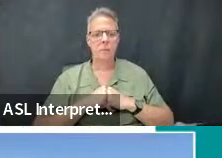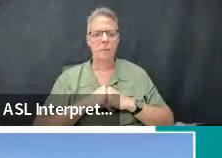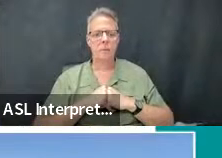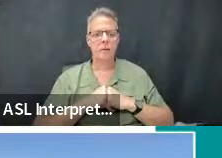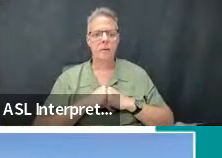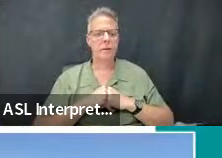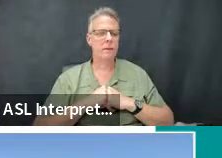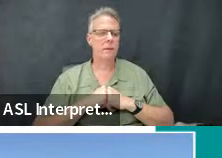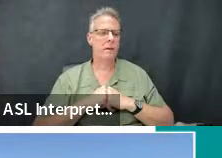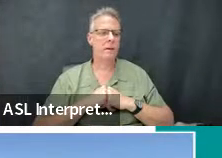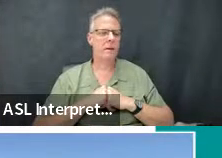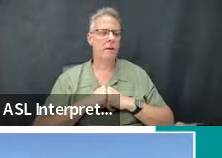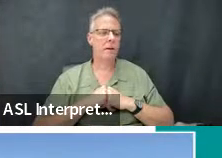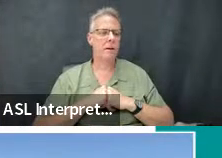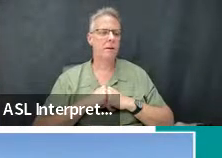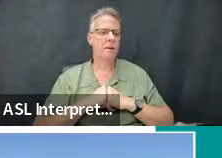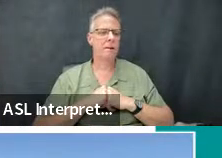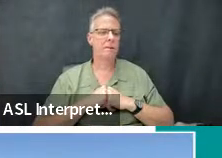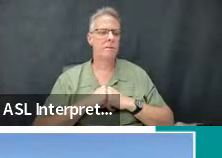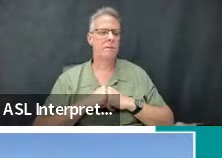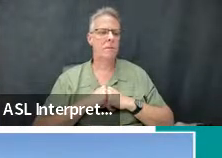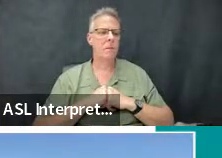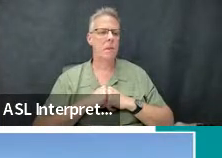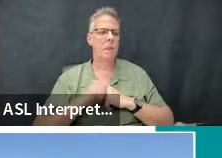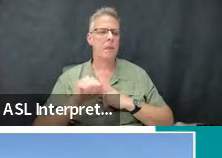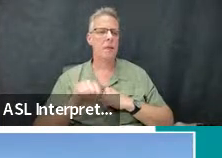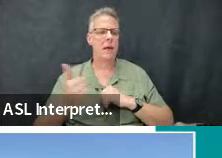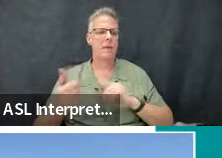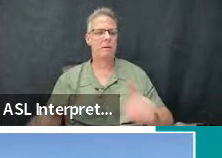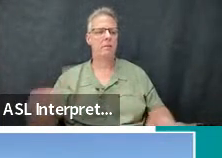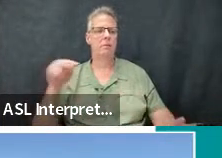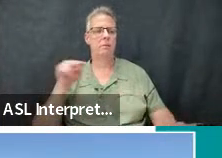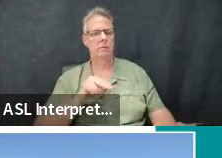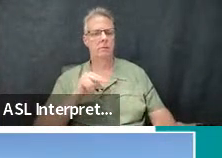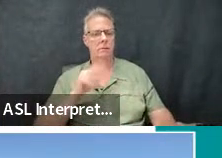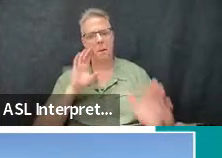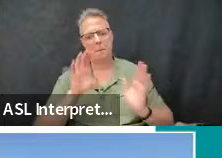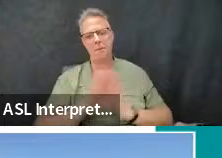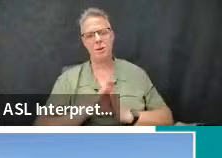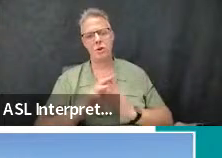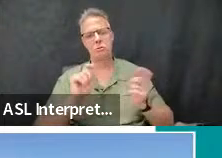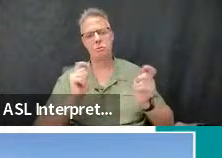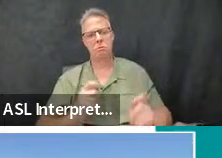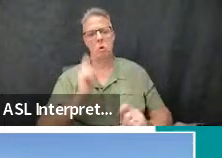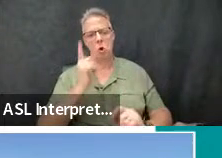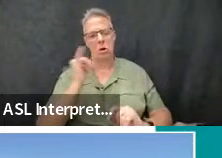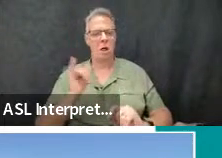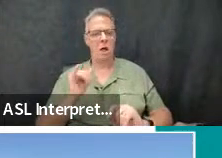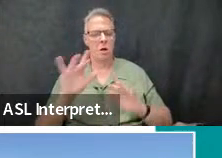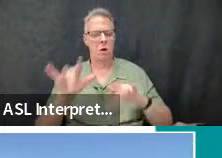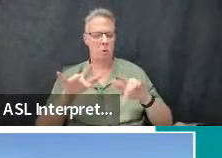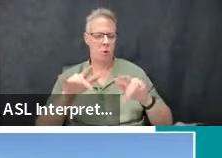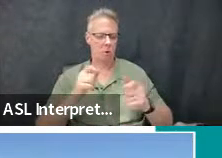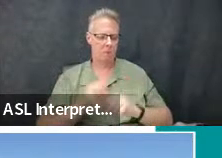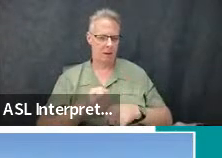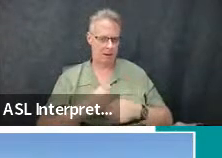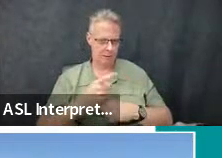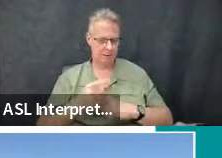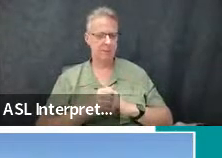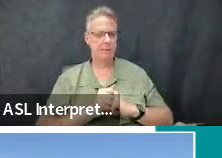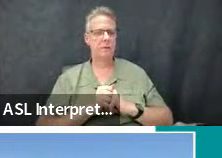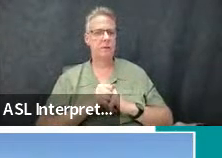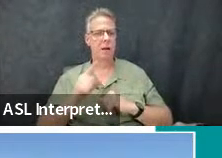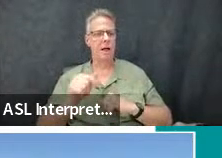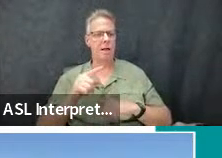Next slide. This is another set of renderings. From this point, your position as at